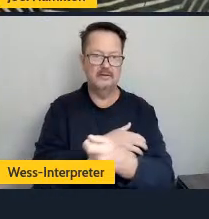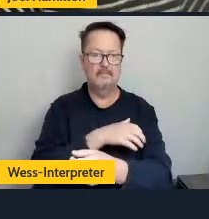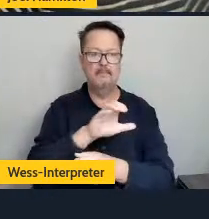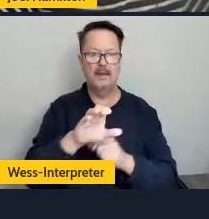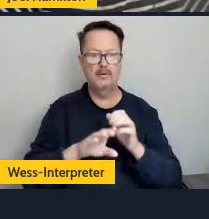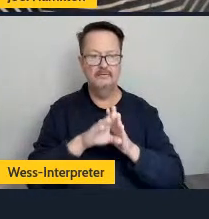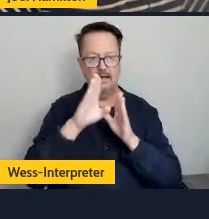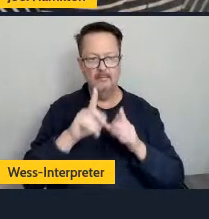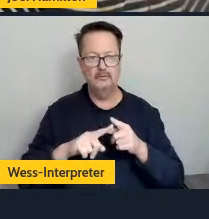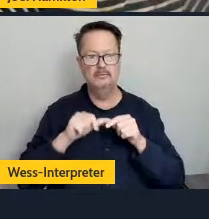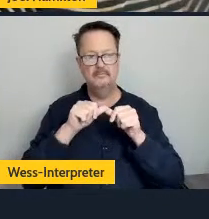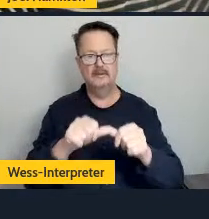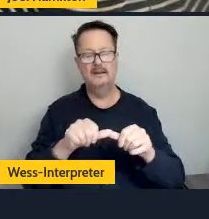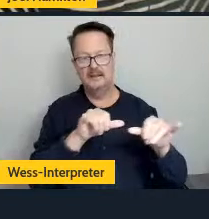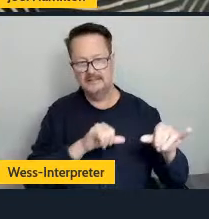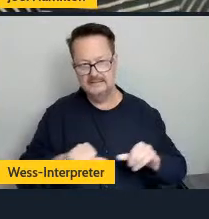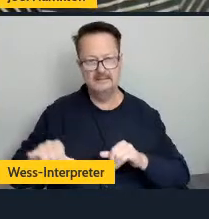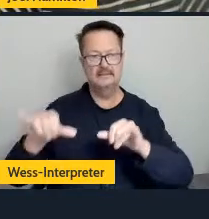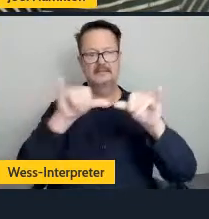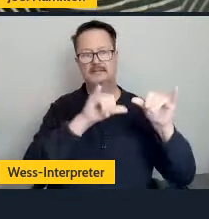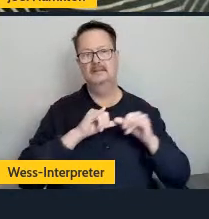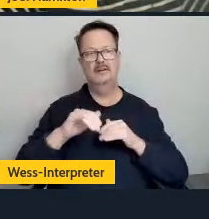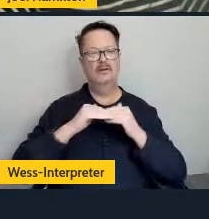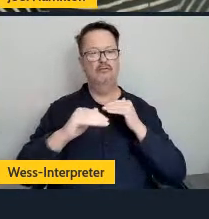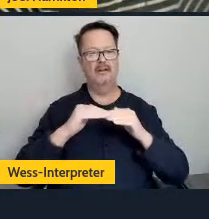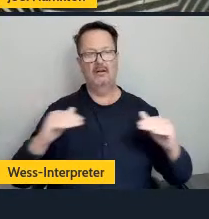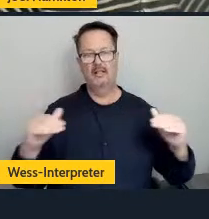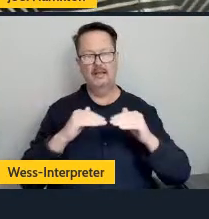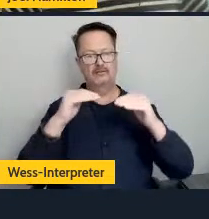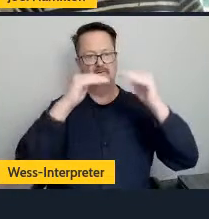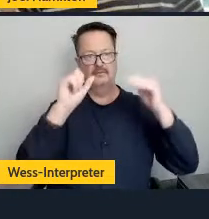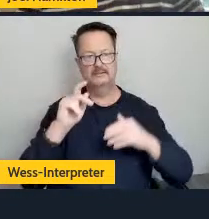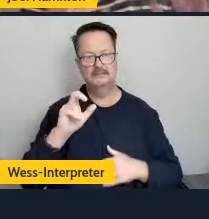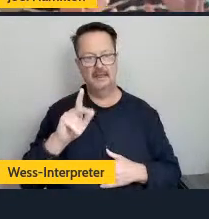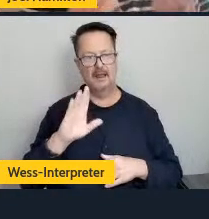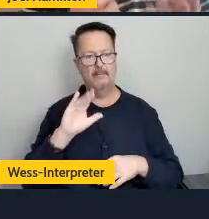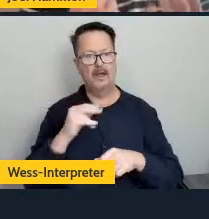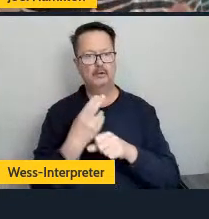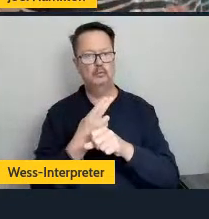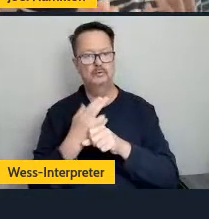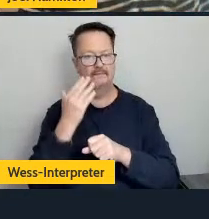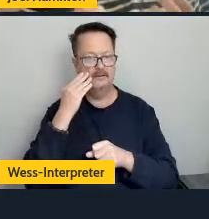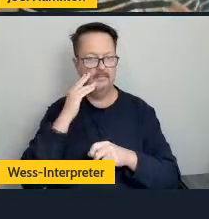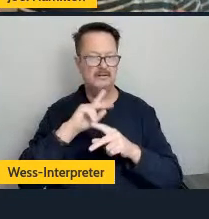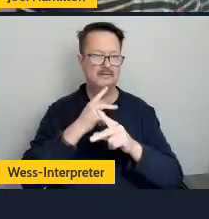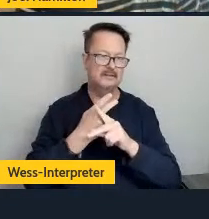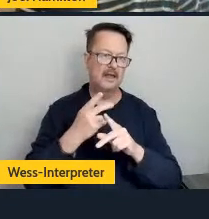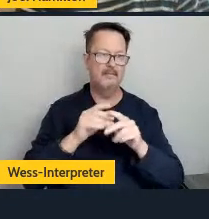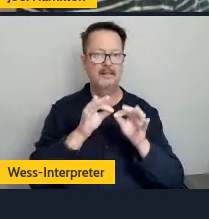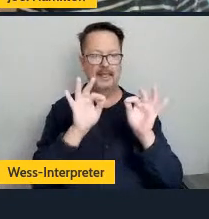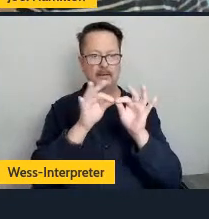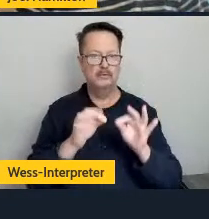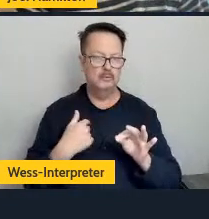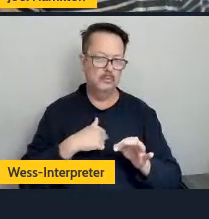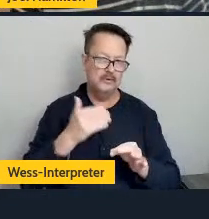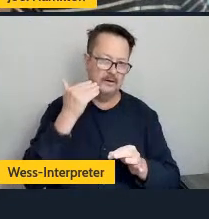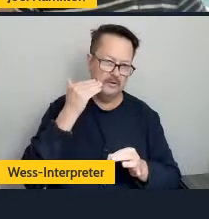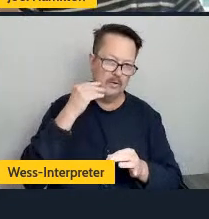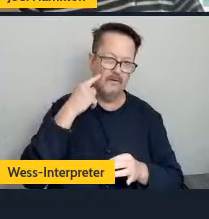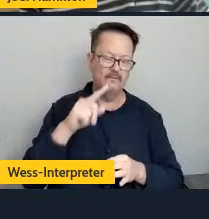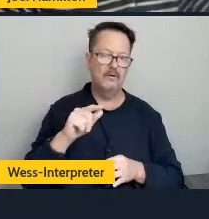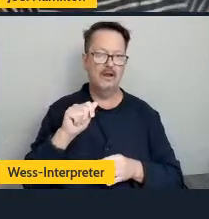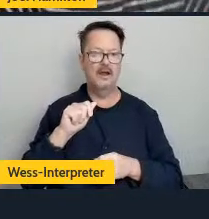to maintain consistency across all layers of the stack by using those familiar type languages which we all know for